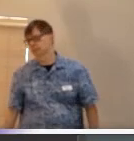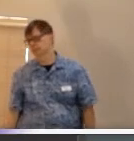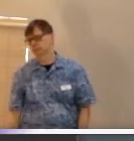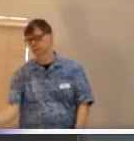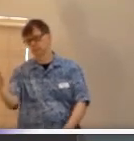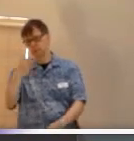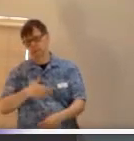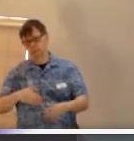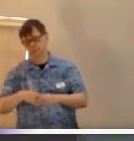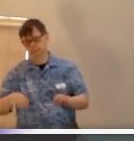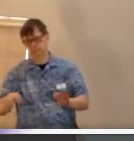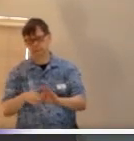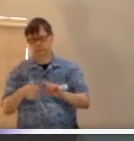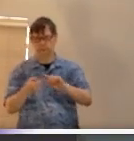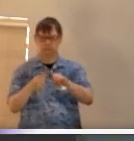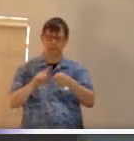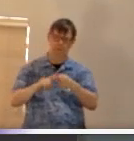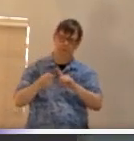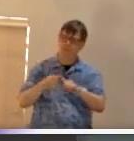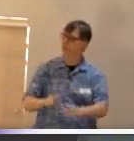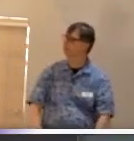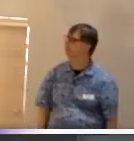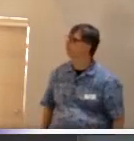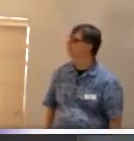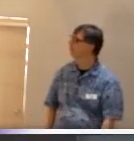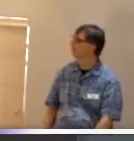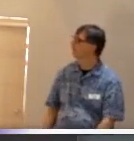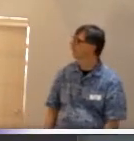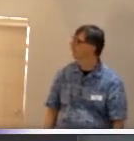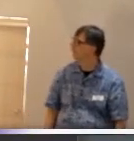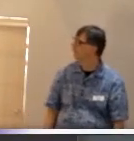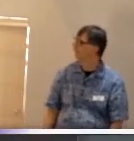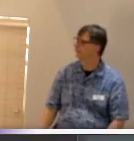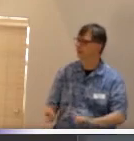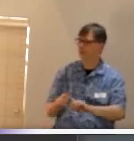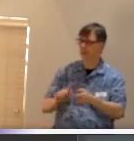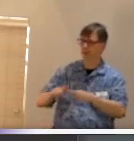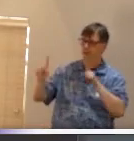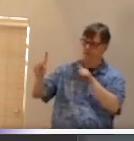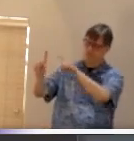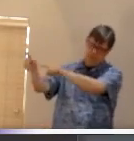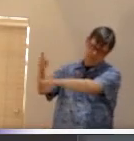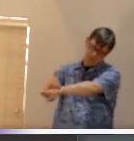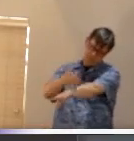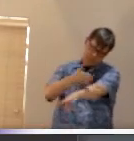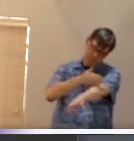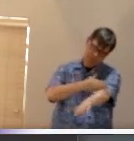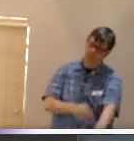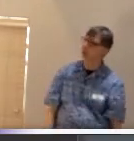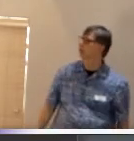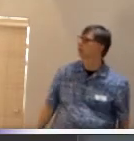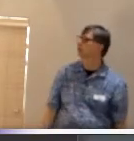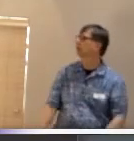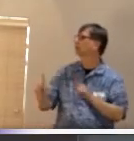internally versus trying to change the objective world? What is he doing? He's changing his vibrational pattern. Because then the